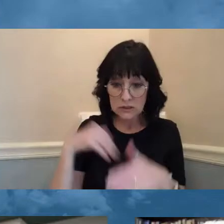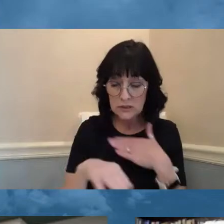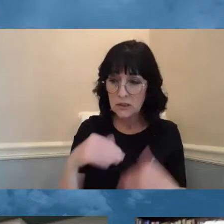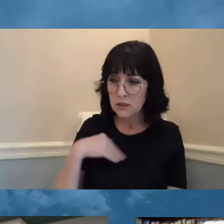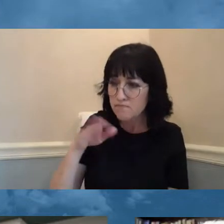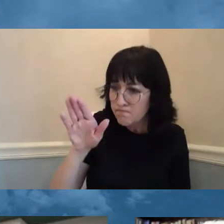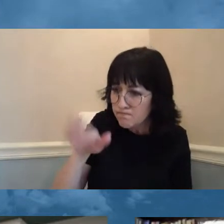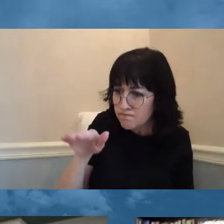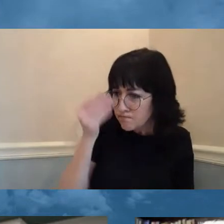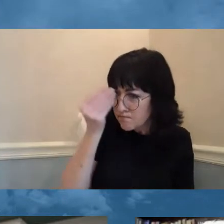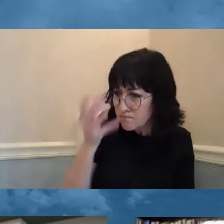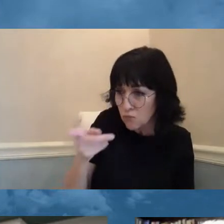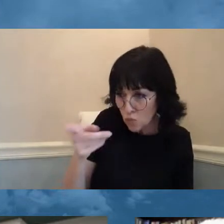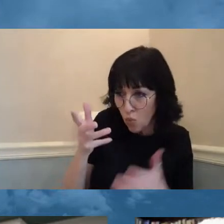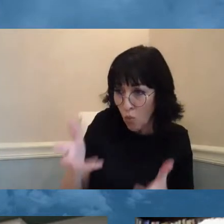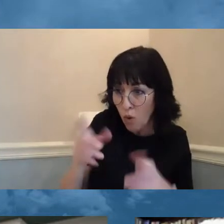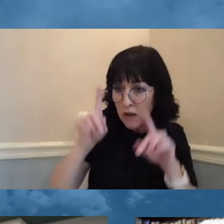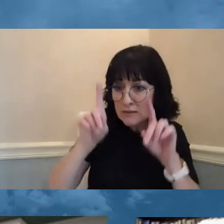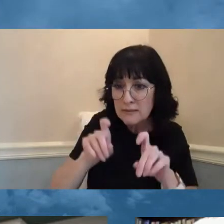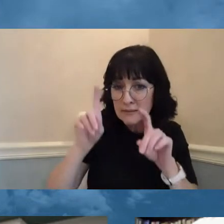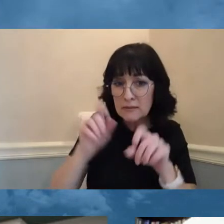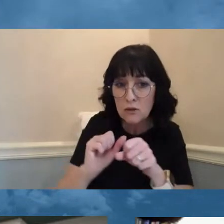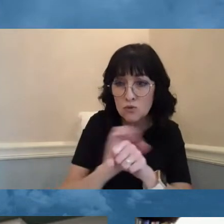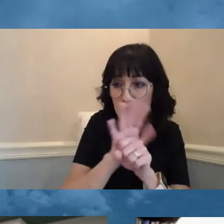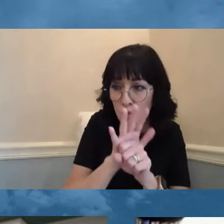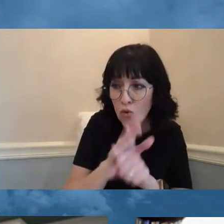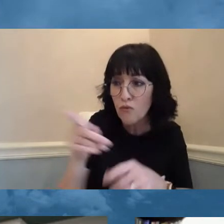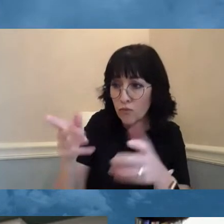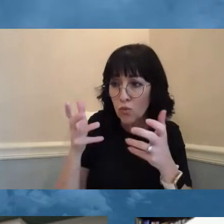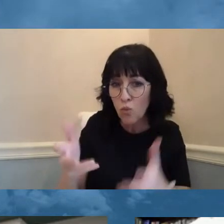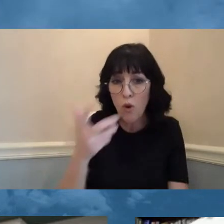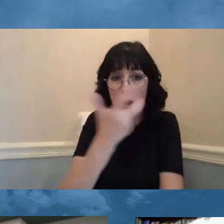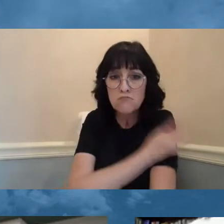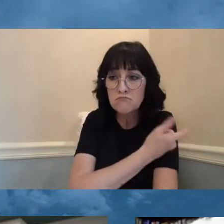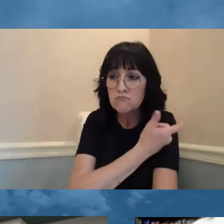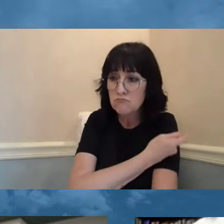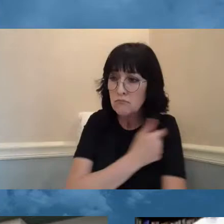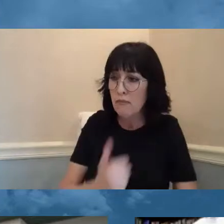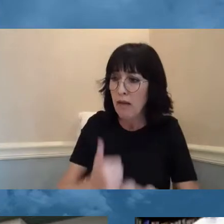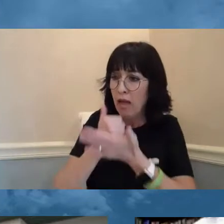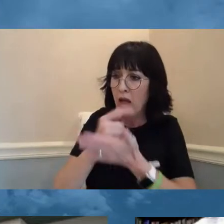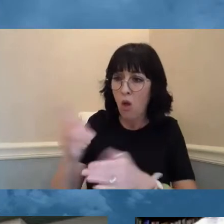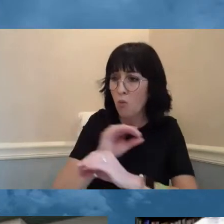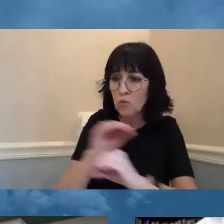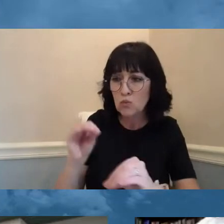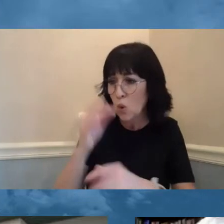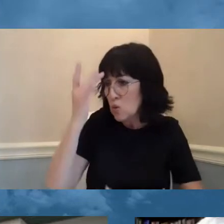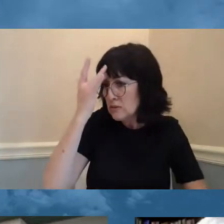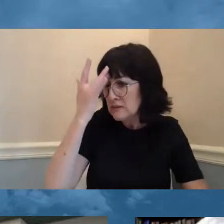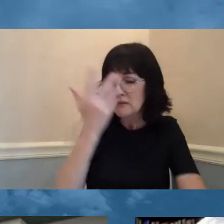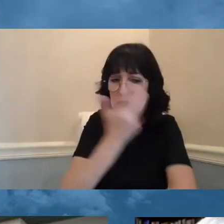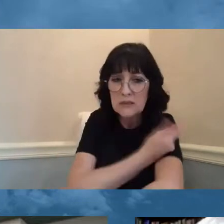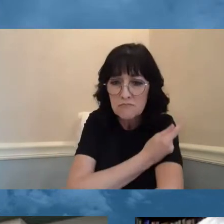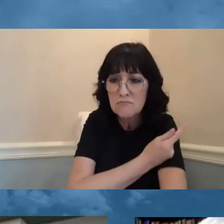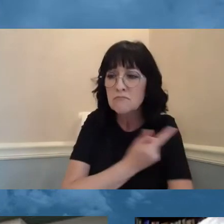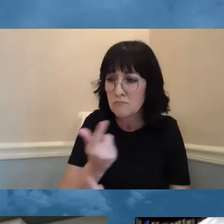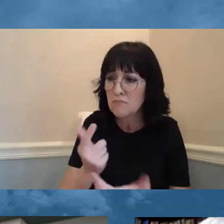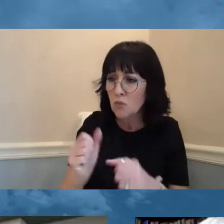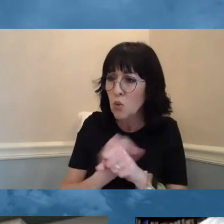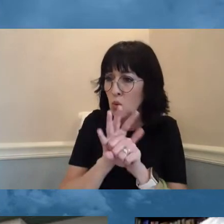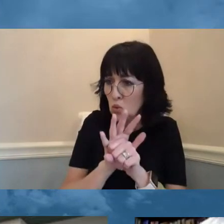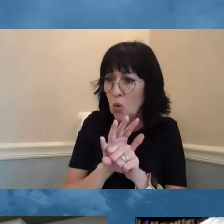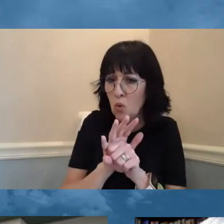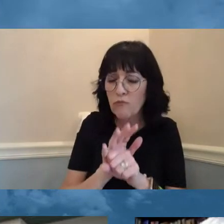tested. That's, I think, a critical element because it's about healthcare. I think the second thing we do is, like Dr. Rattay said, we partner with our